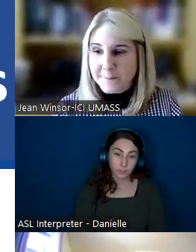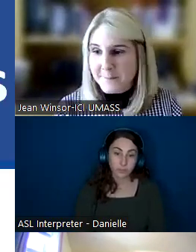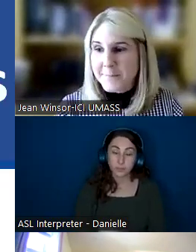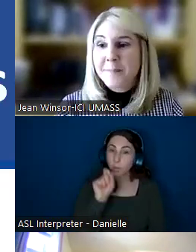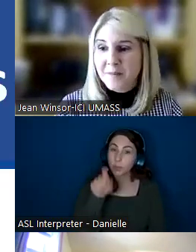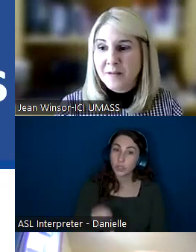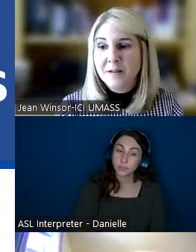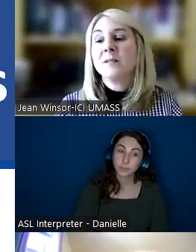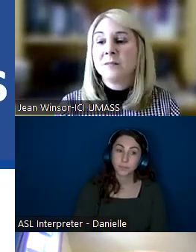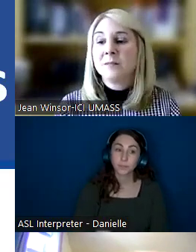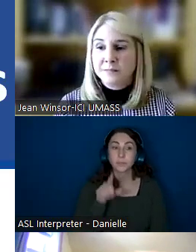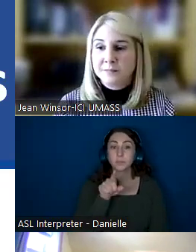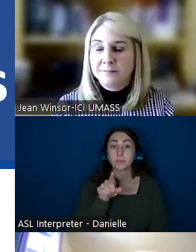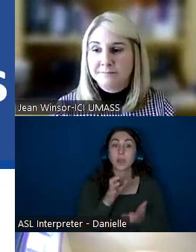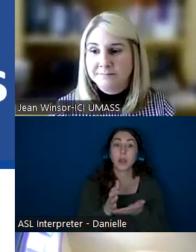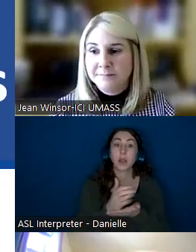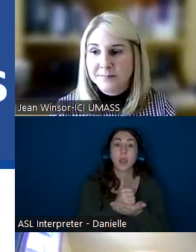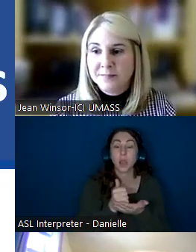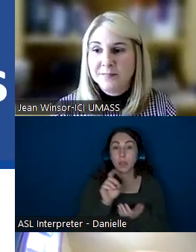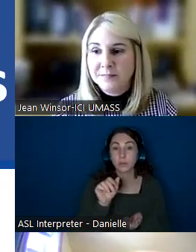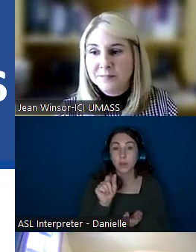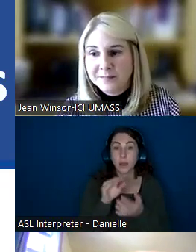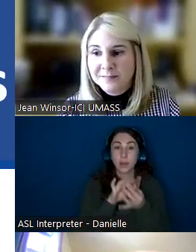Question. Were you able to collect data related to the